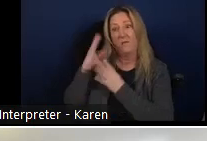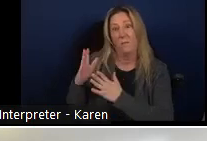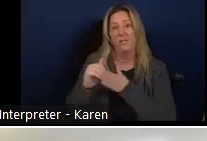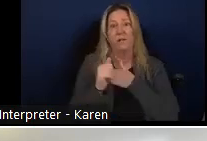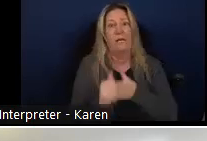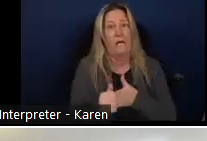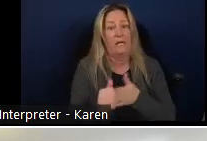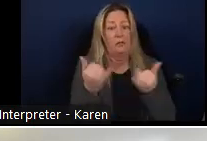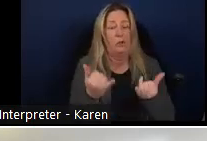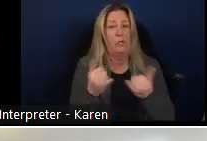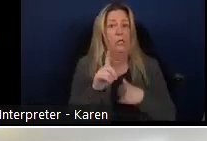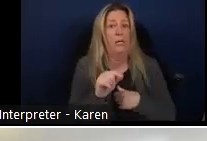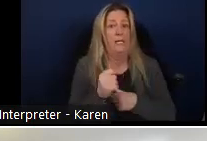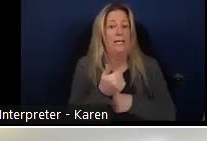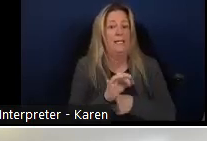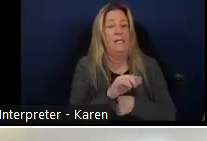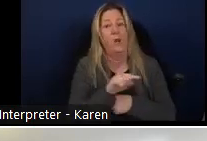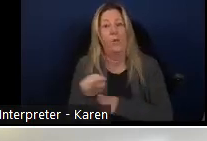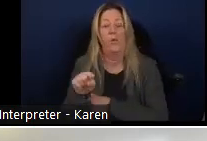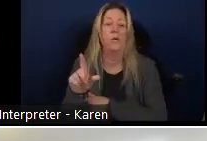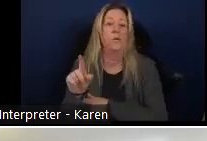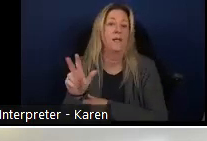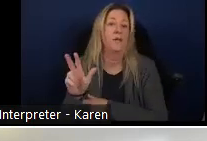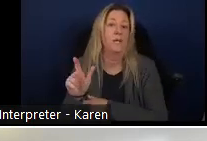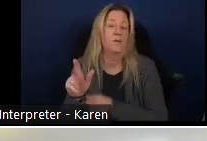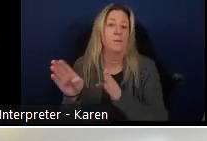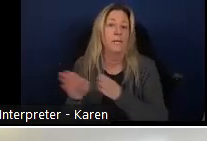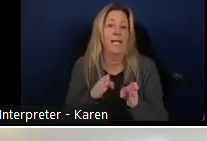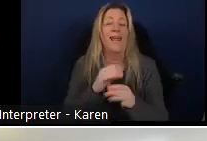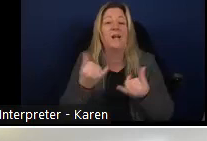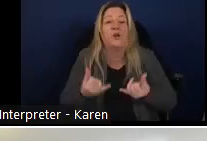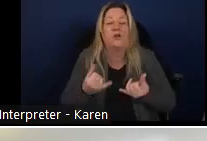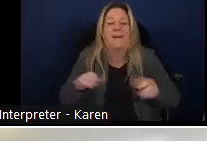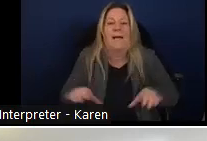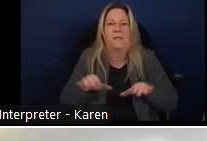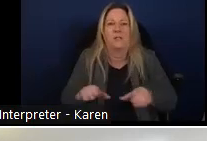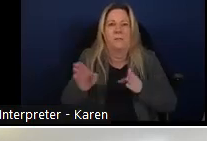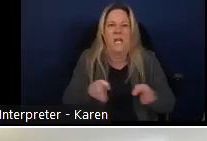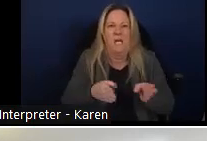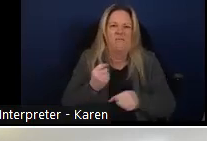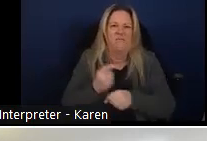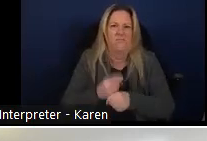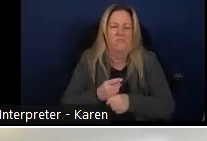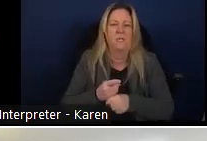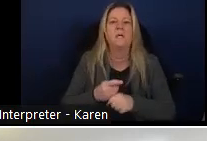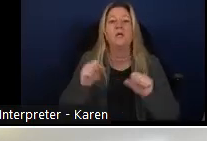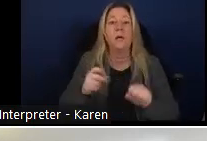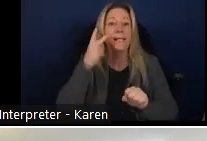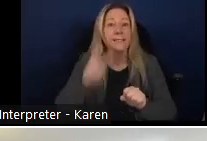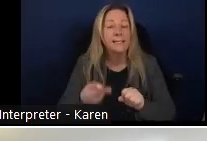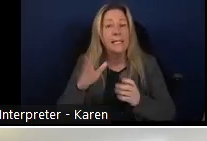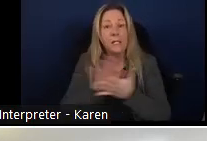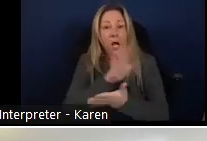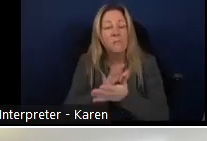2019 through 2023 con plan and our current action plans. So you may access these HUD documents at any time